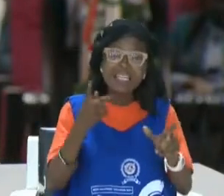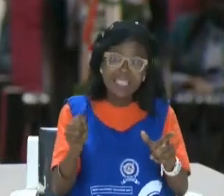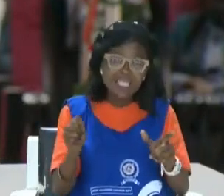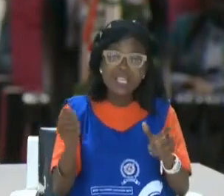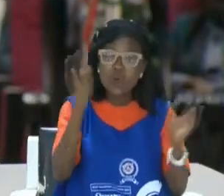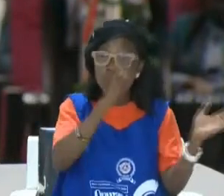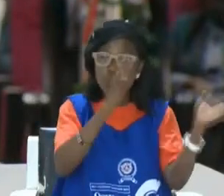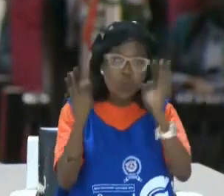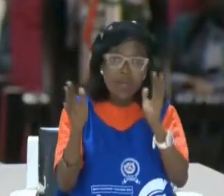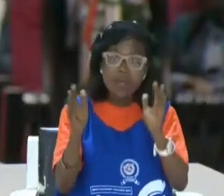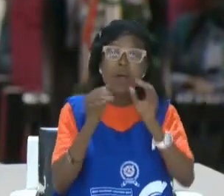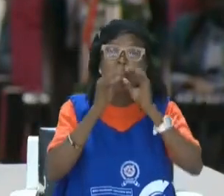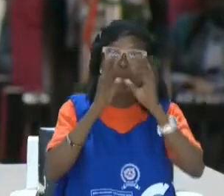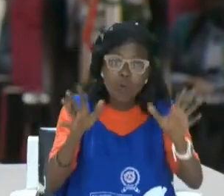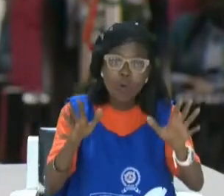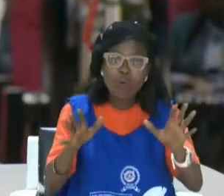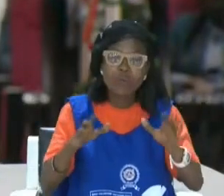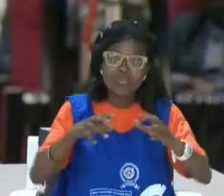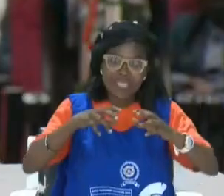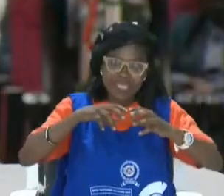examine yourself.